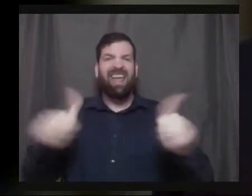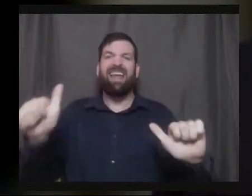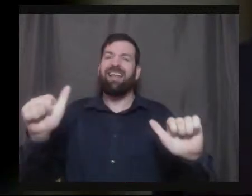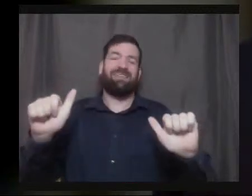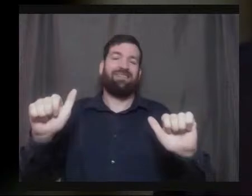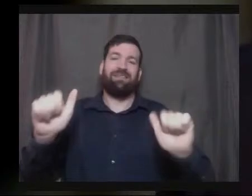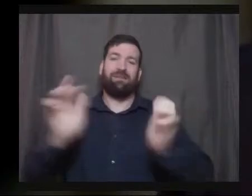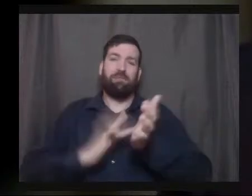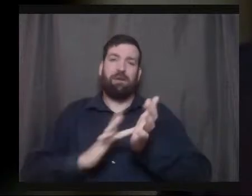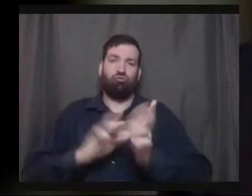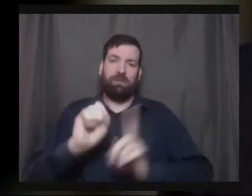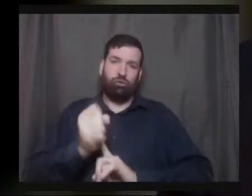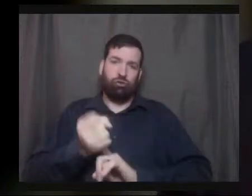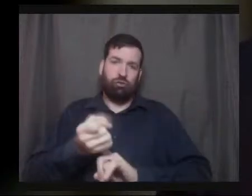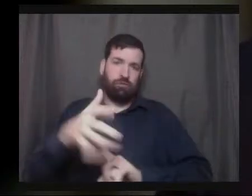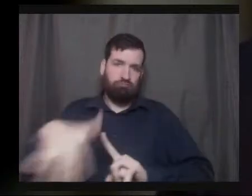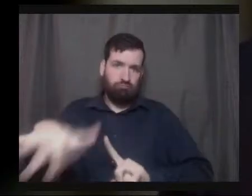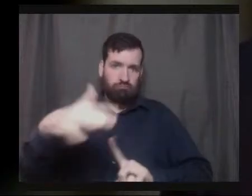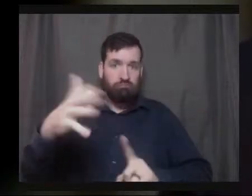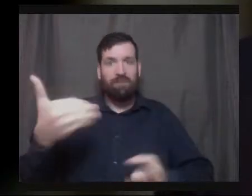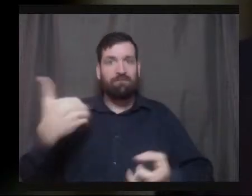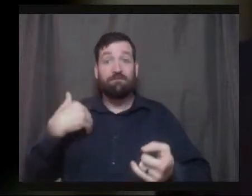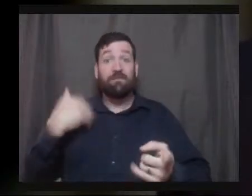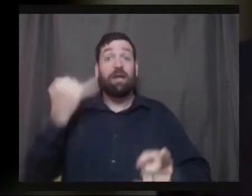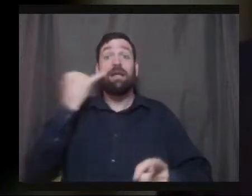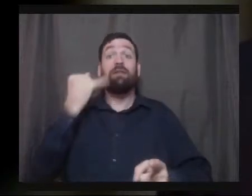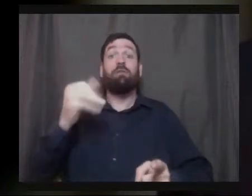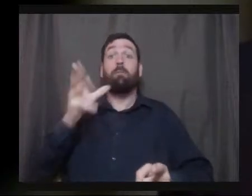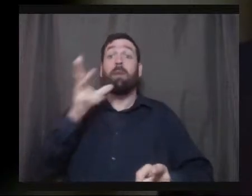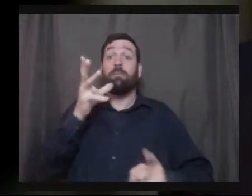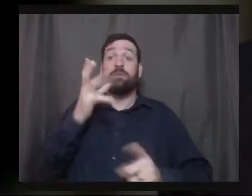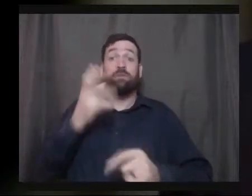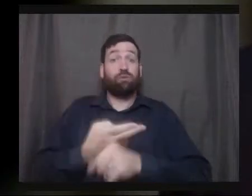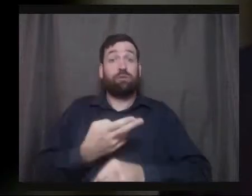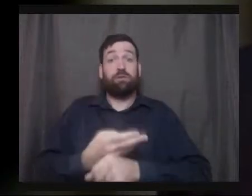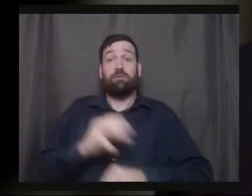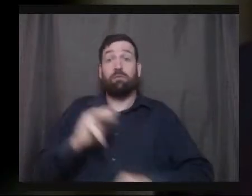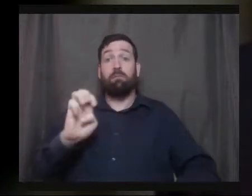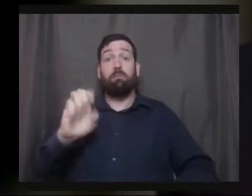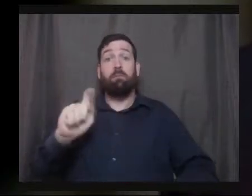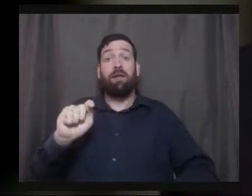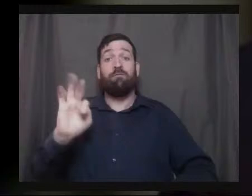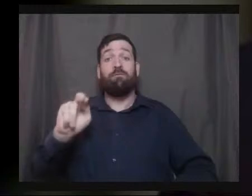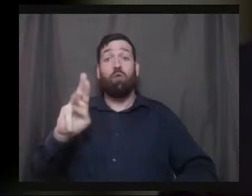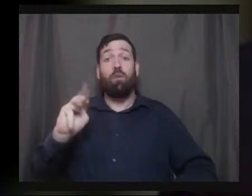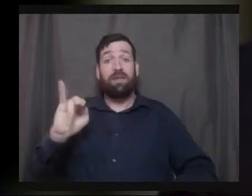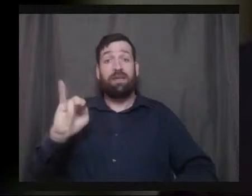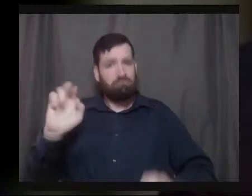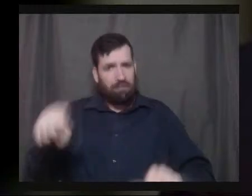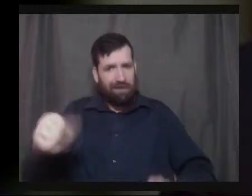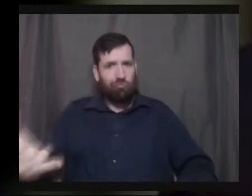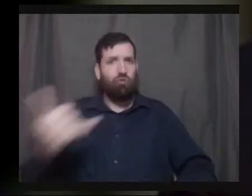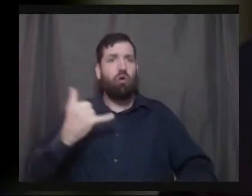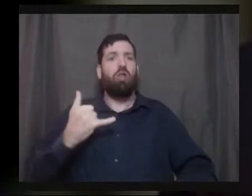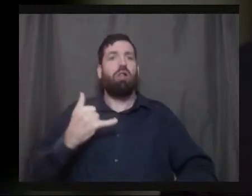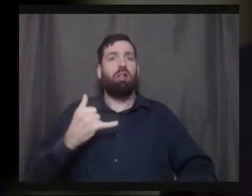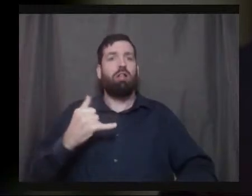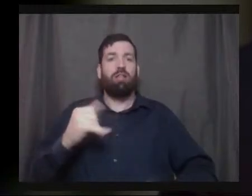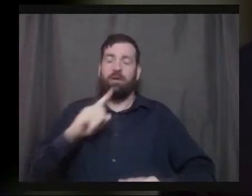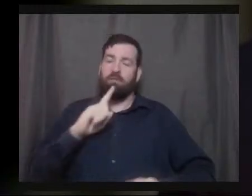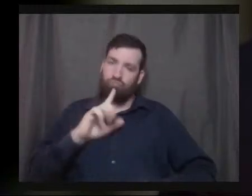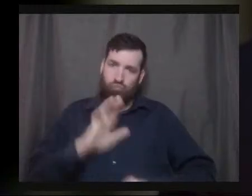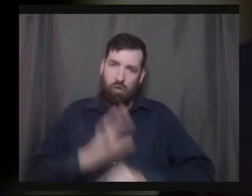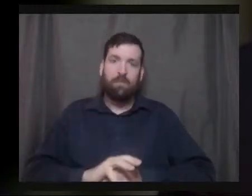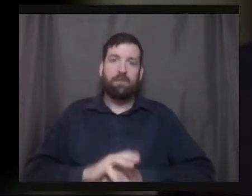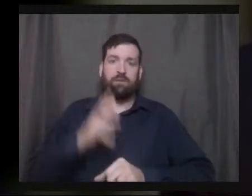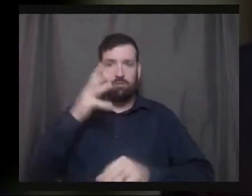condition that you have. For those moms that are taking metformin right now, please feel free to call us, but I promise you we're going to give you nothing